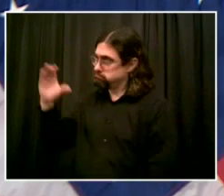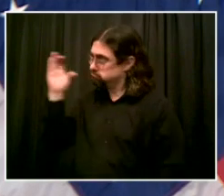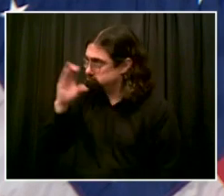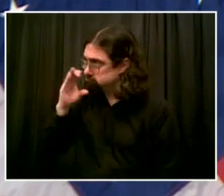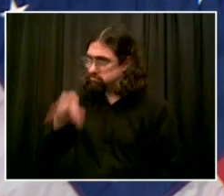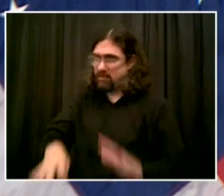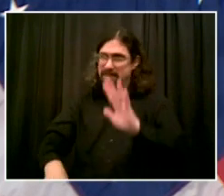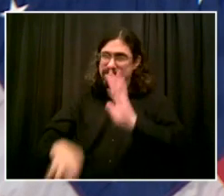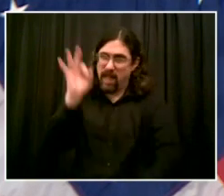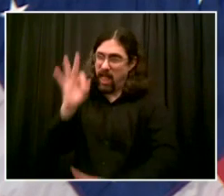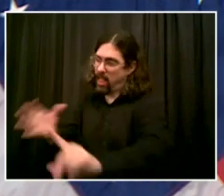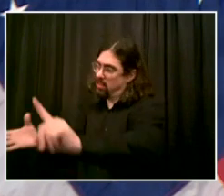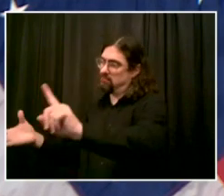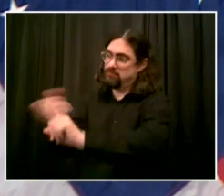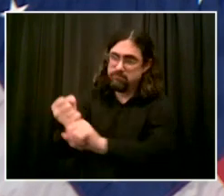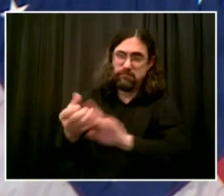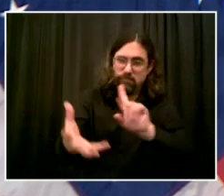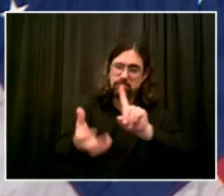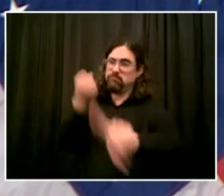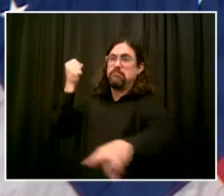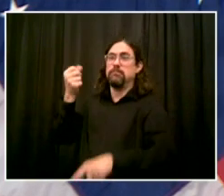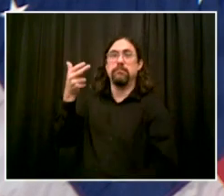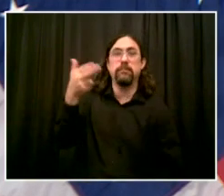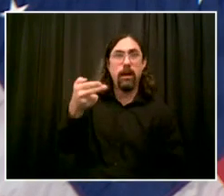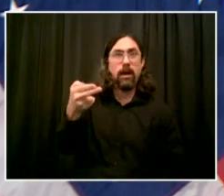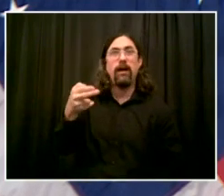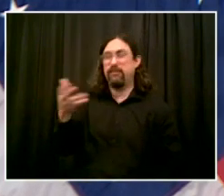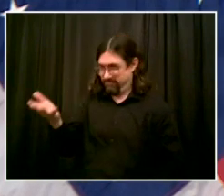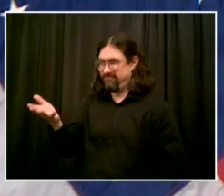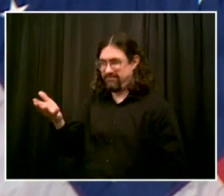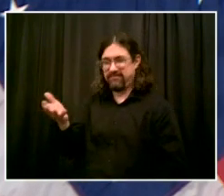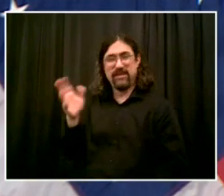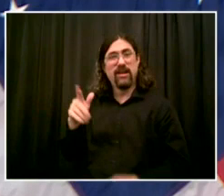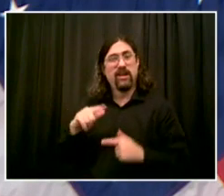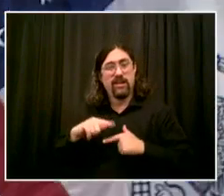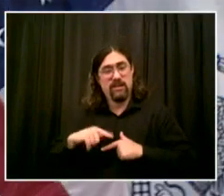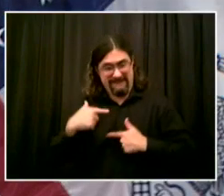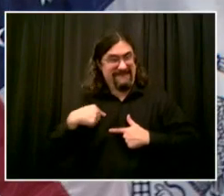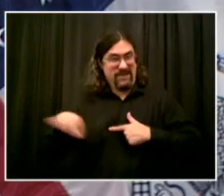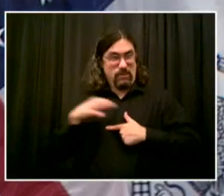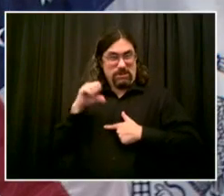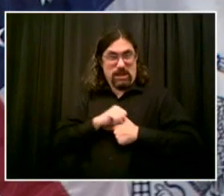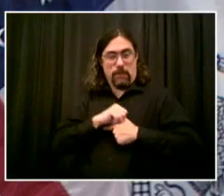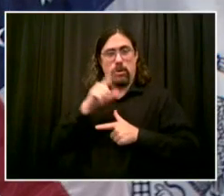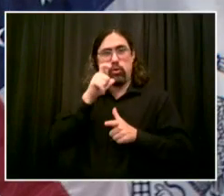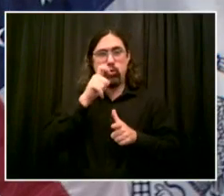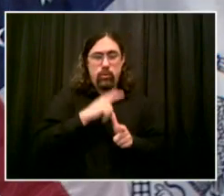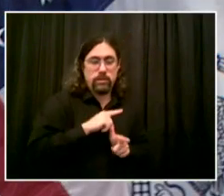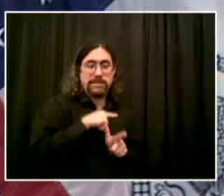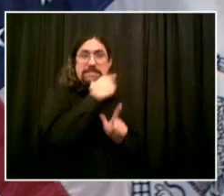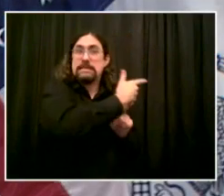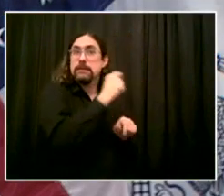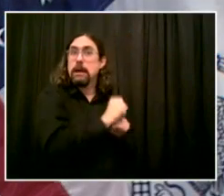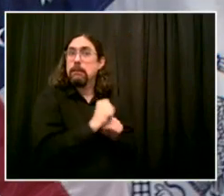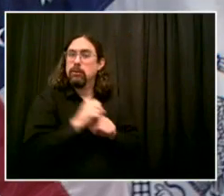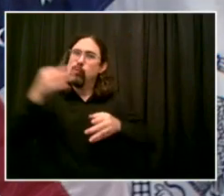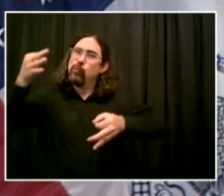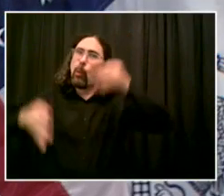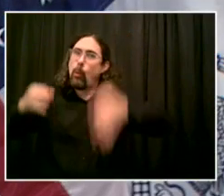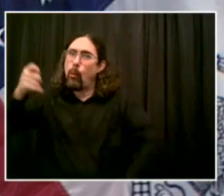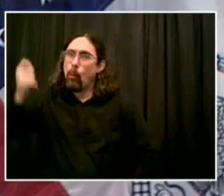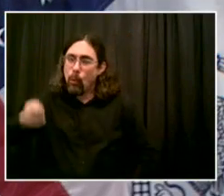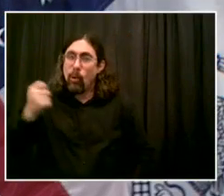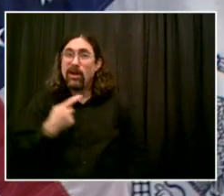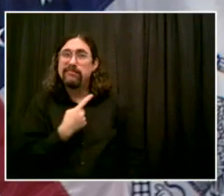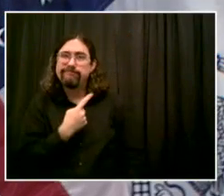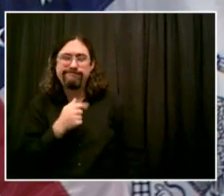prosecuted fully. I just want to add and bring back one piece here, Michael. Again, I